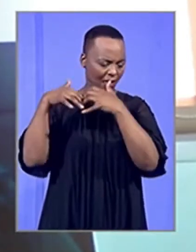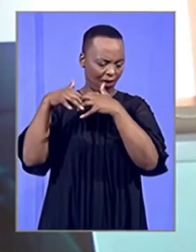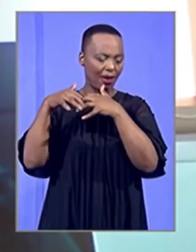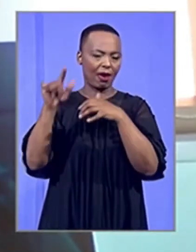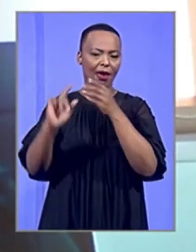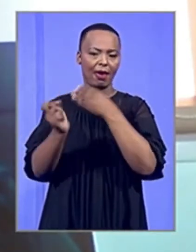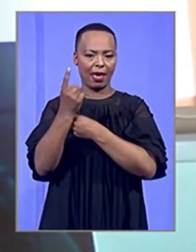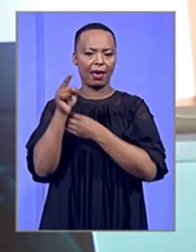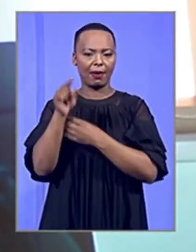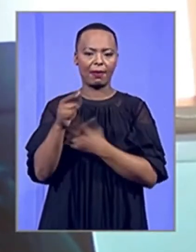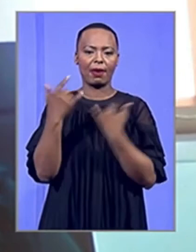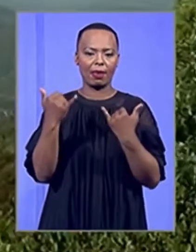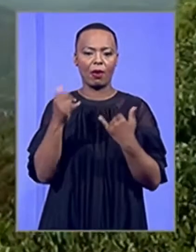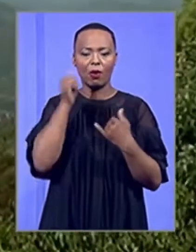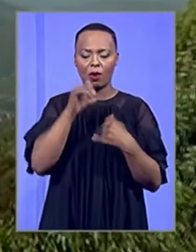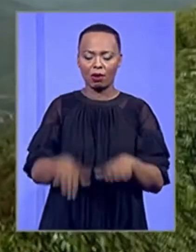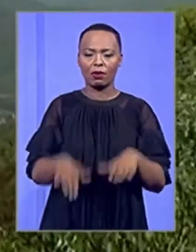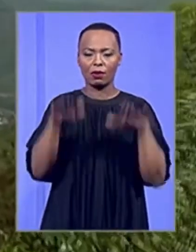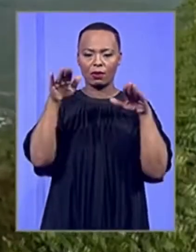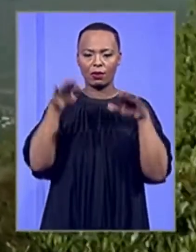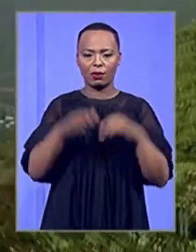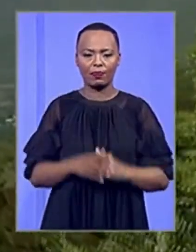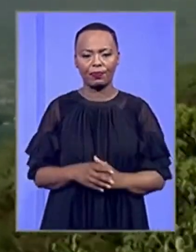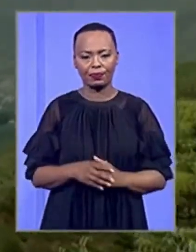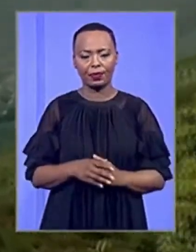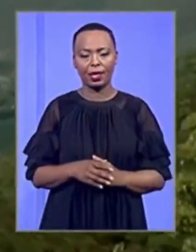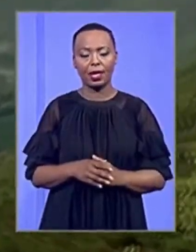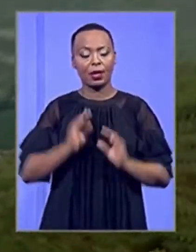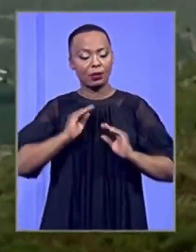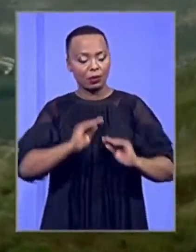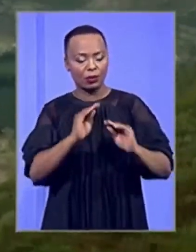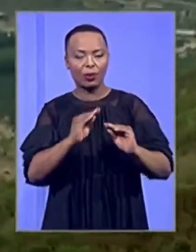traumatic in children's life. Thuto ke ya